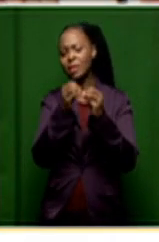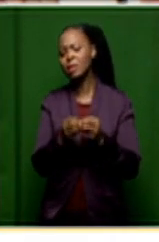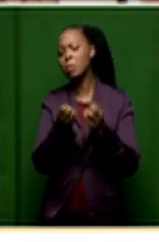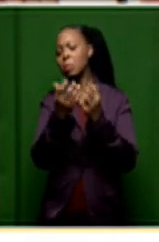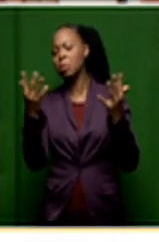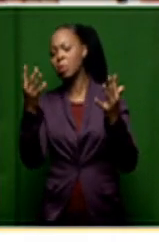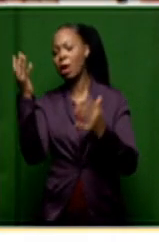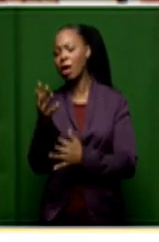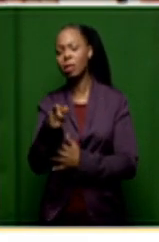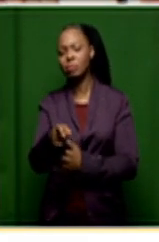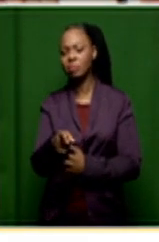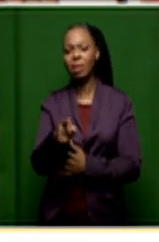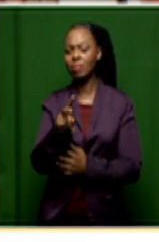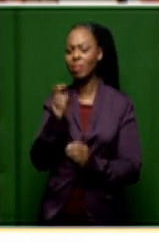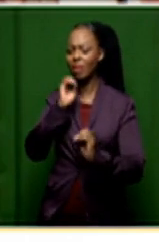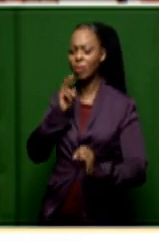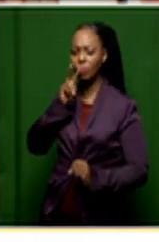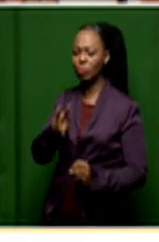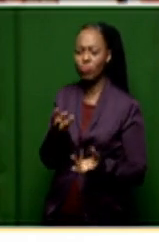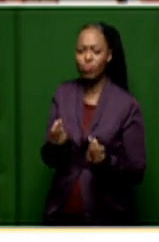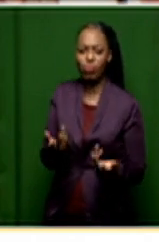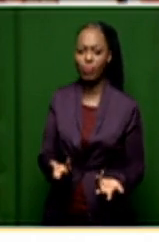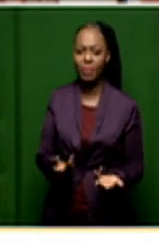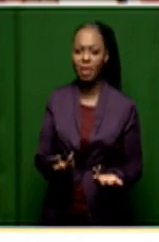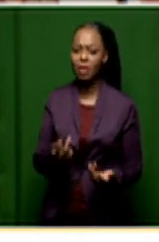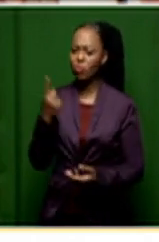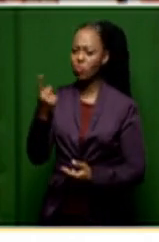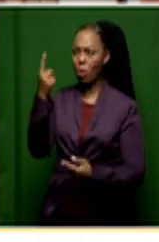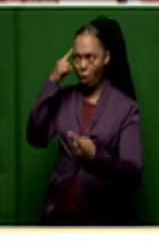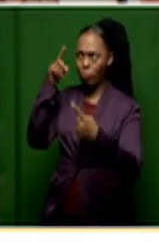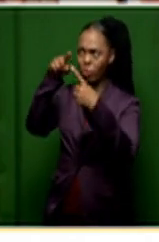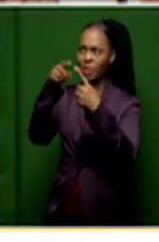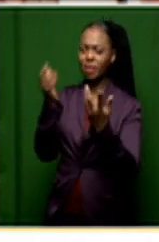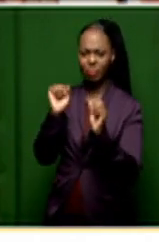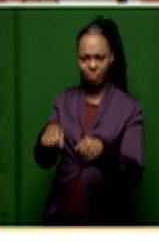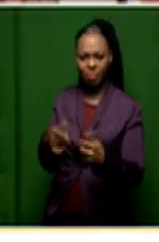that people like yourself, perhaps Azar, who are optimistic, are